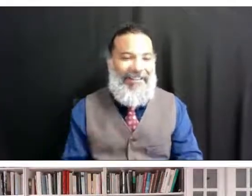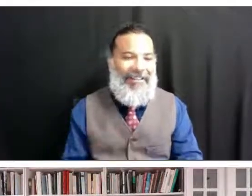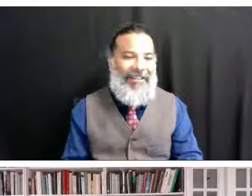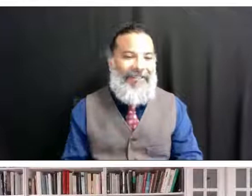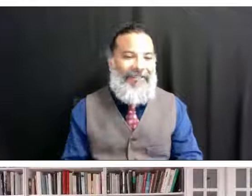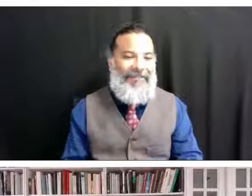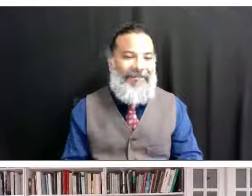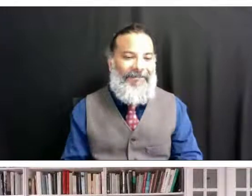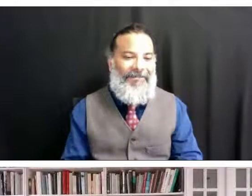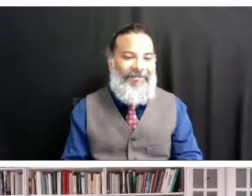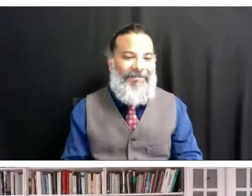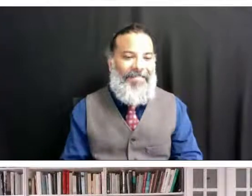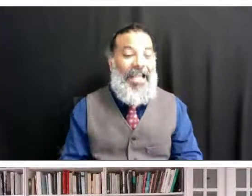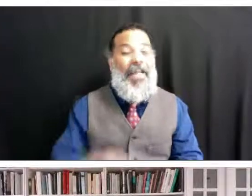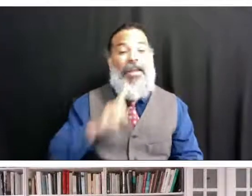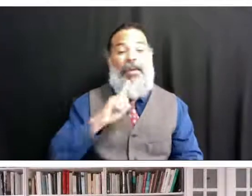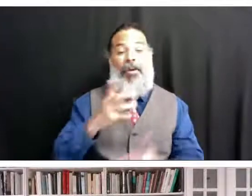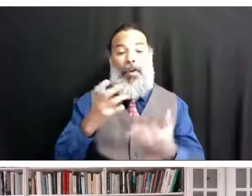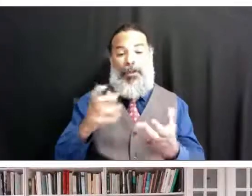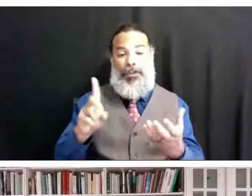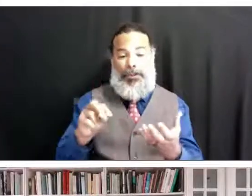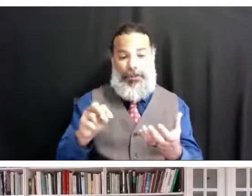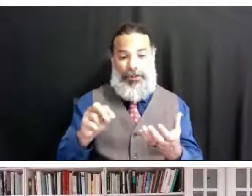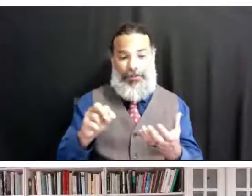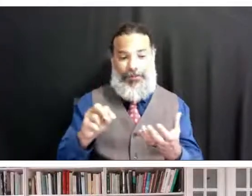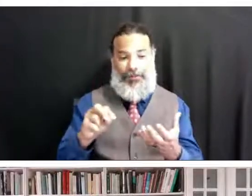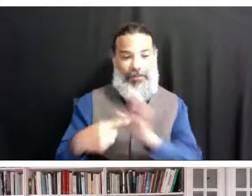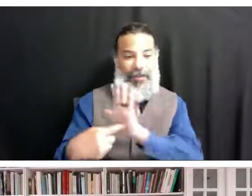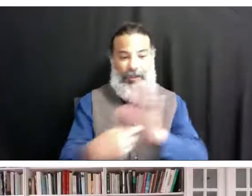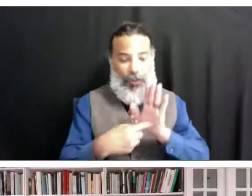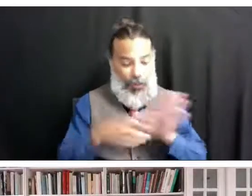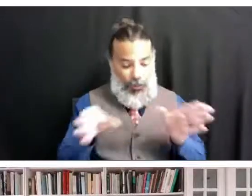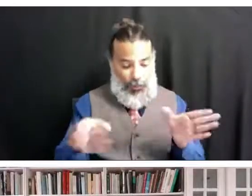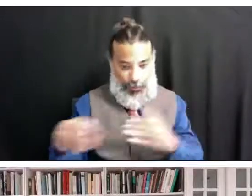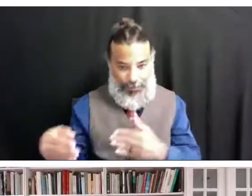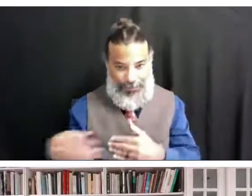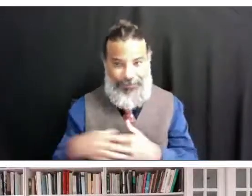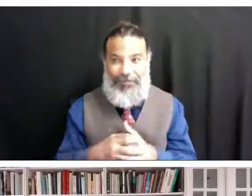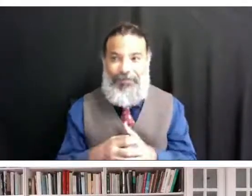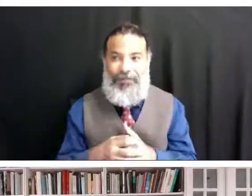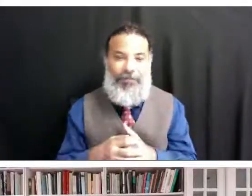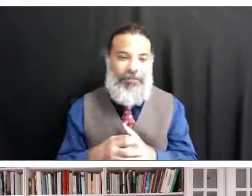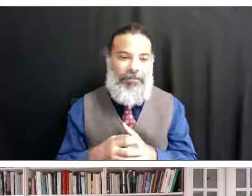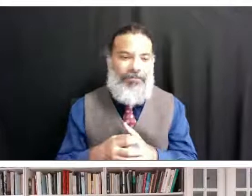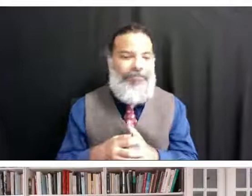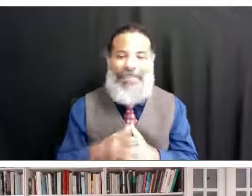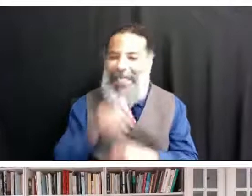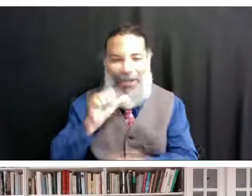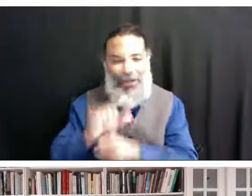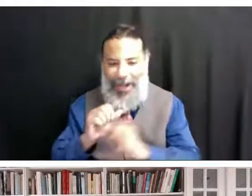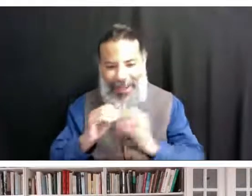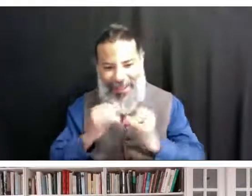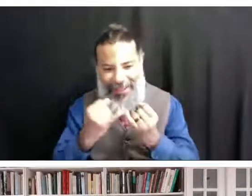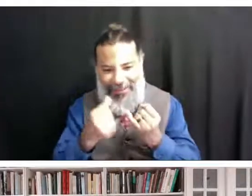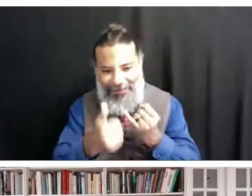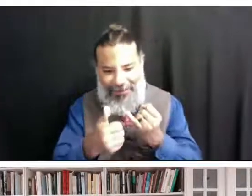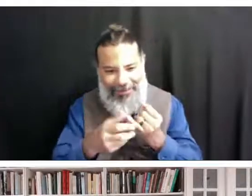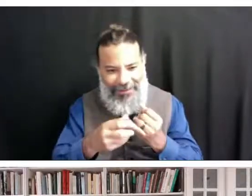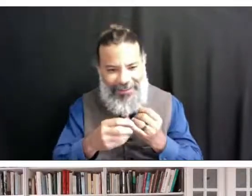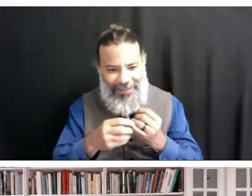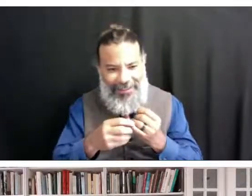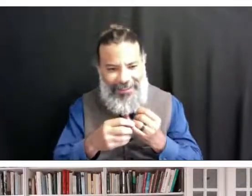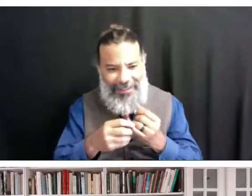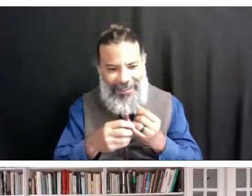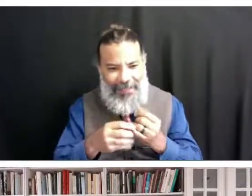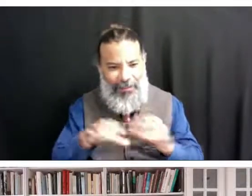I think what we really want to do is show you the room. Well, that's not going to work. I'm going to